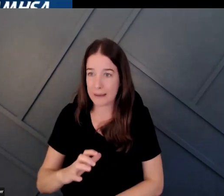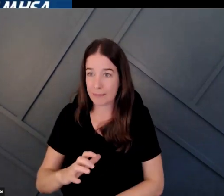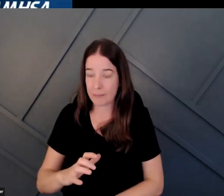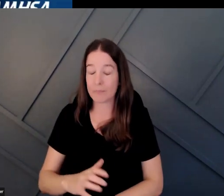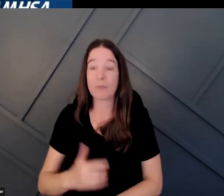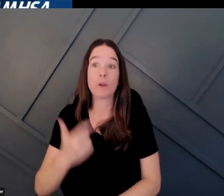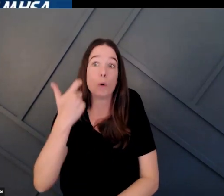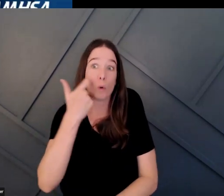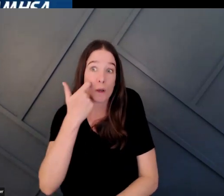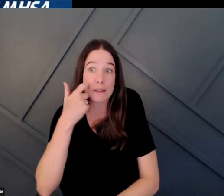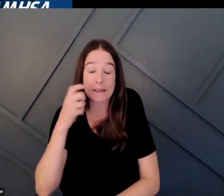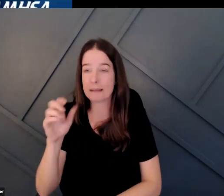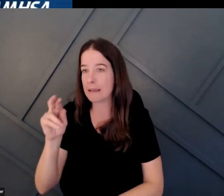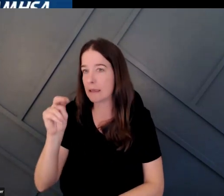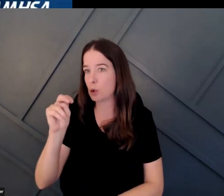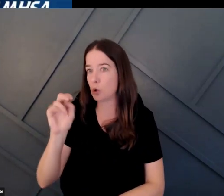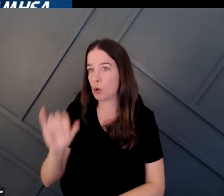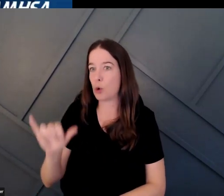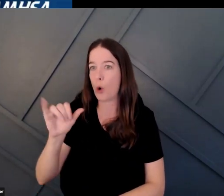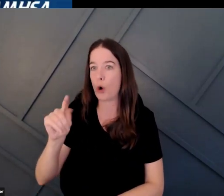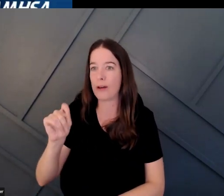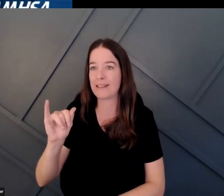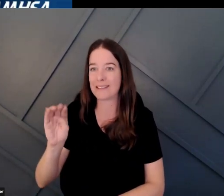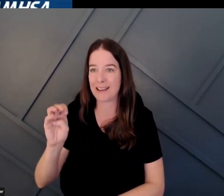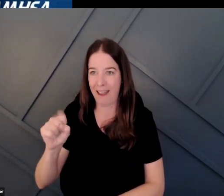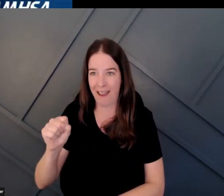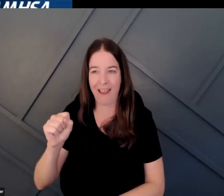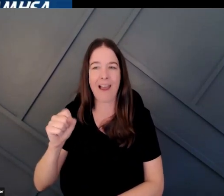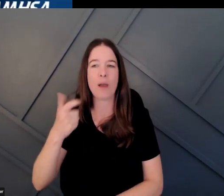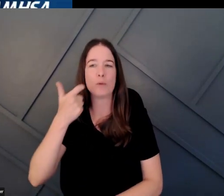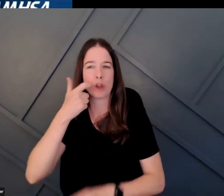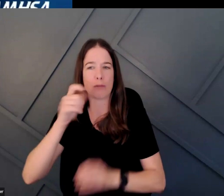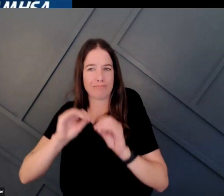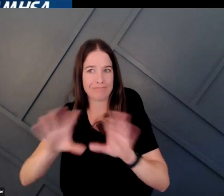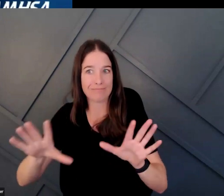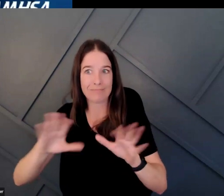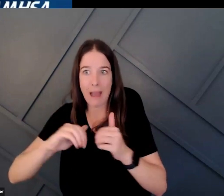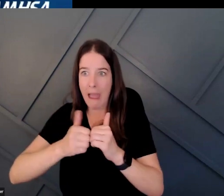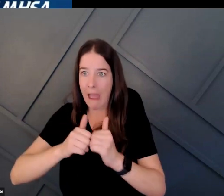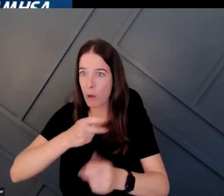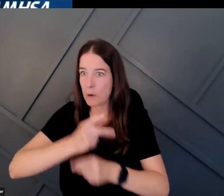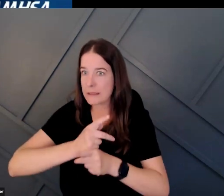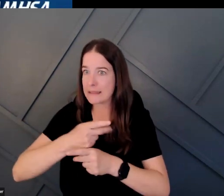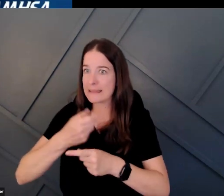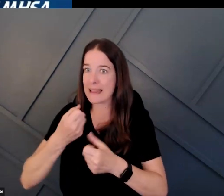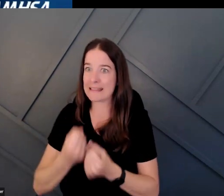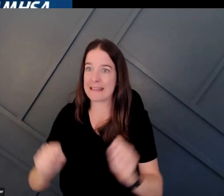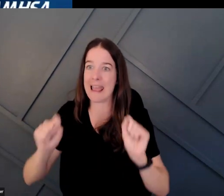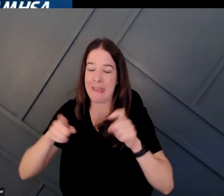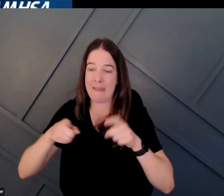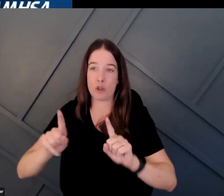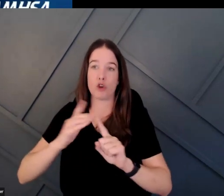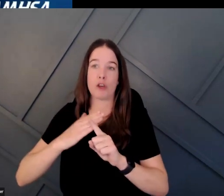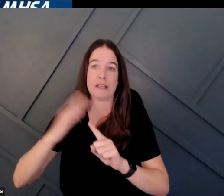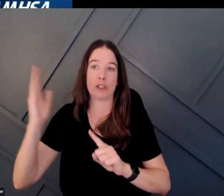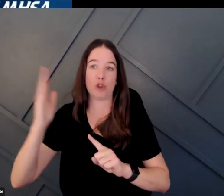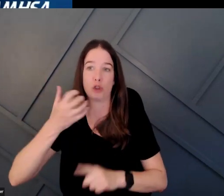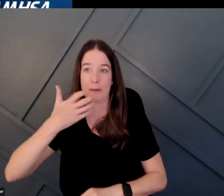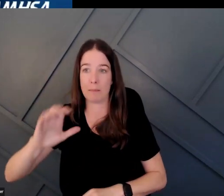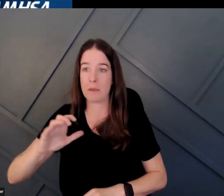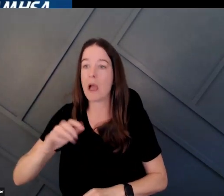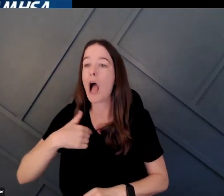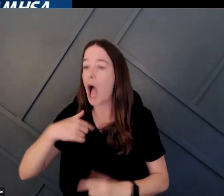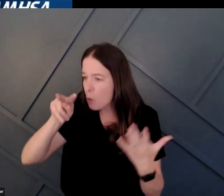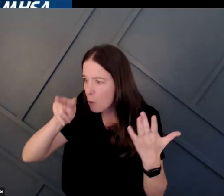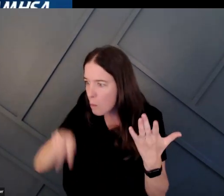Times did a really excellent review of how to stay safe in extreme heat. And I have reviewed that and thought that their recommendations were quite